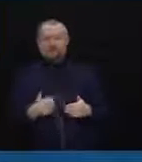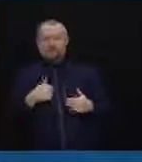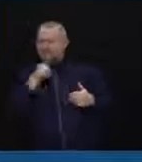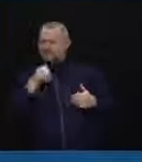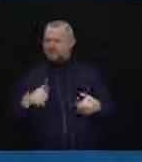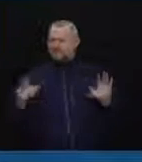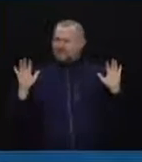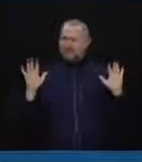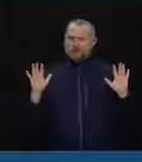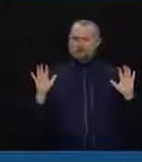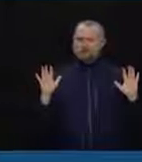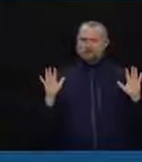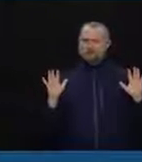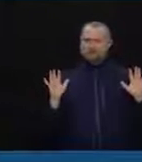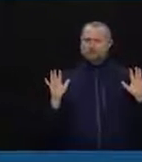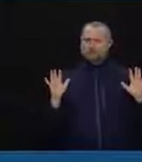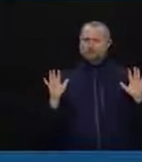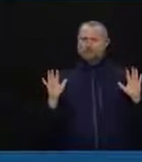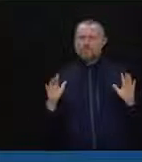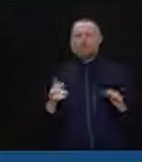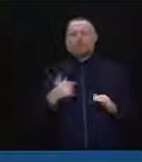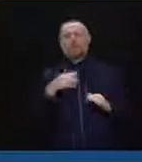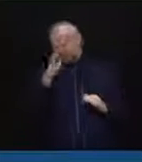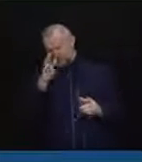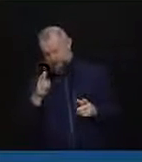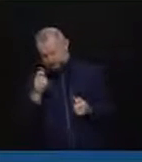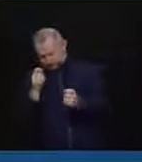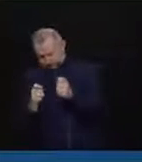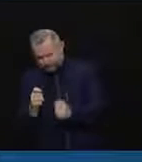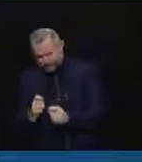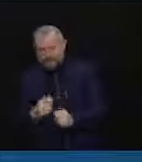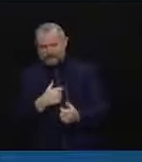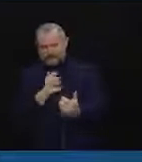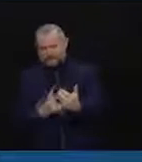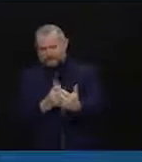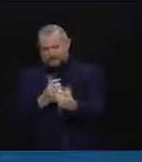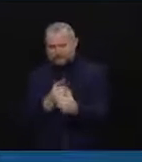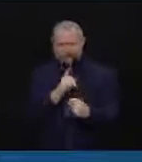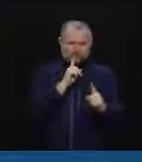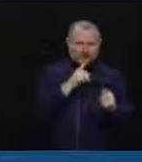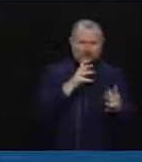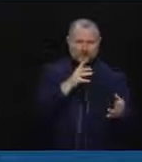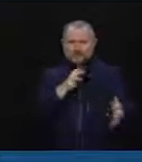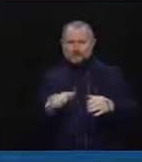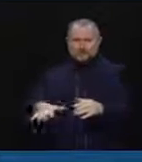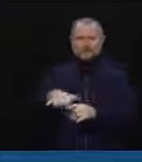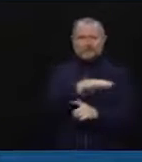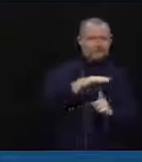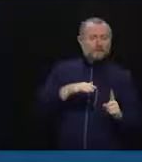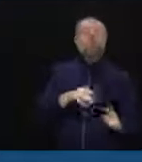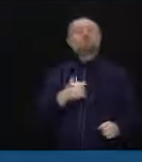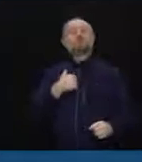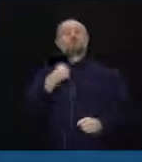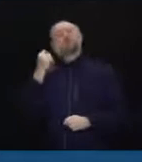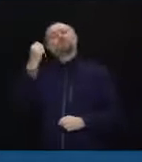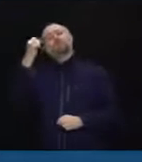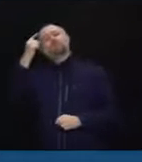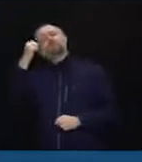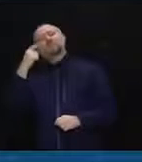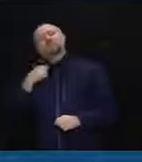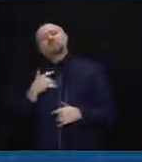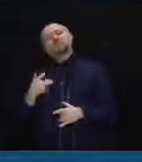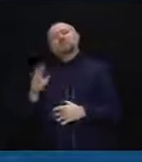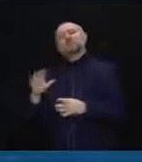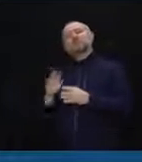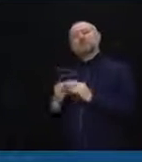and responsive to the changing circumstances. But again, the trends are very, very, very positive.